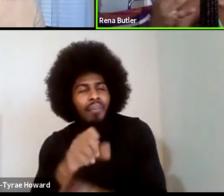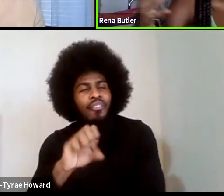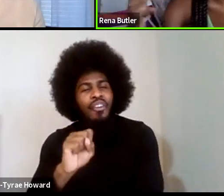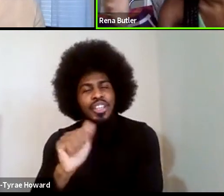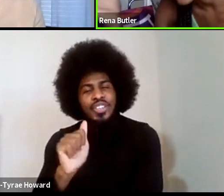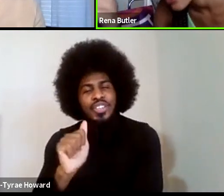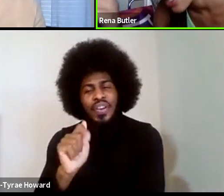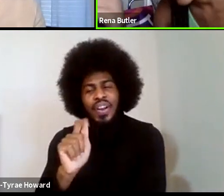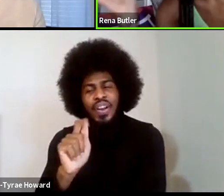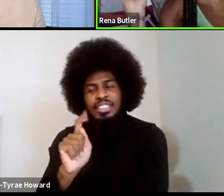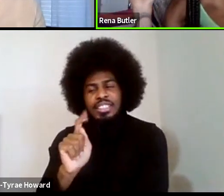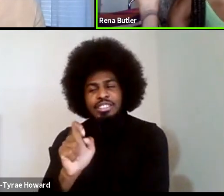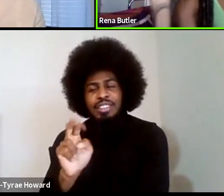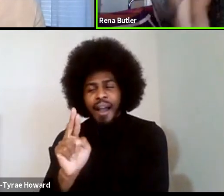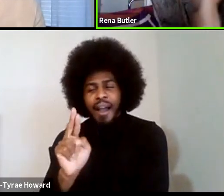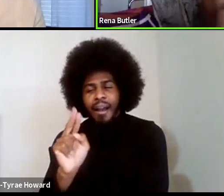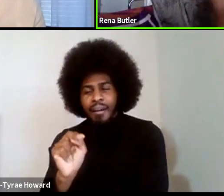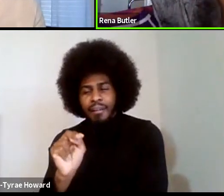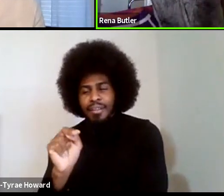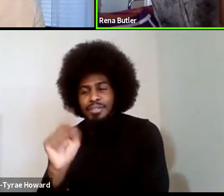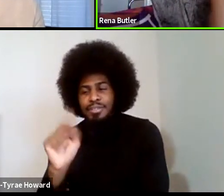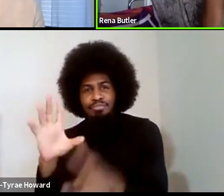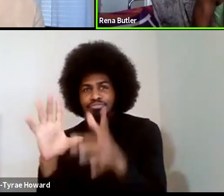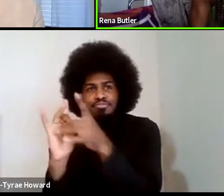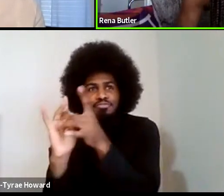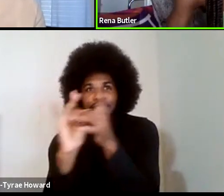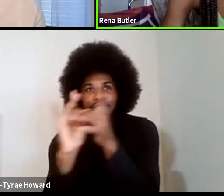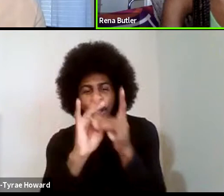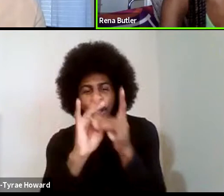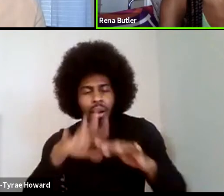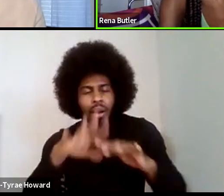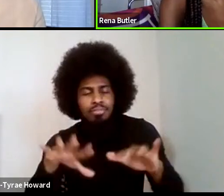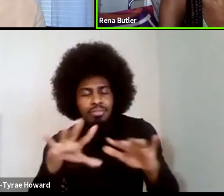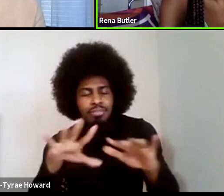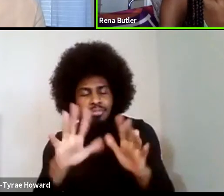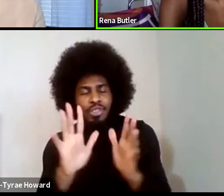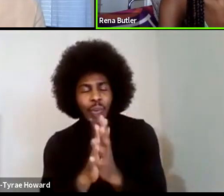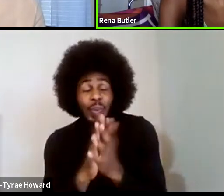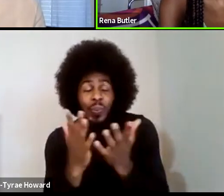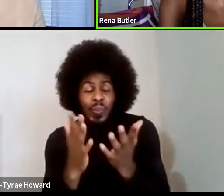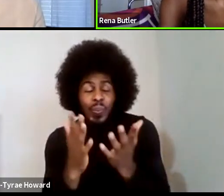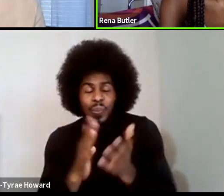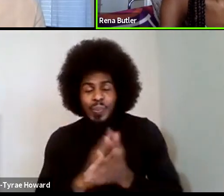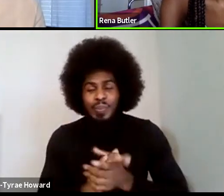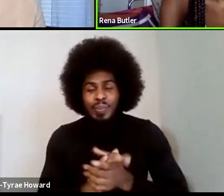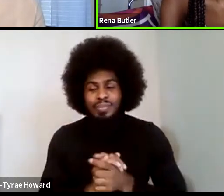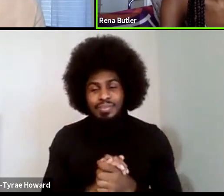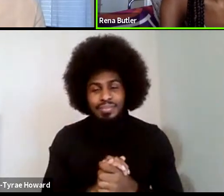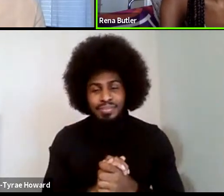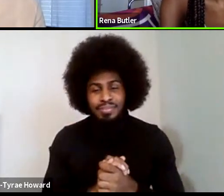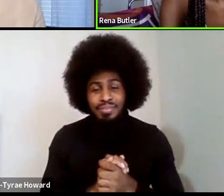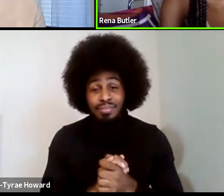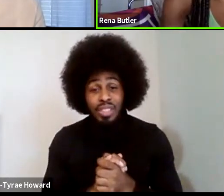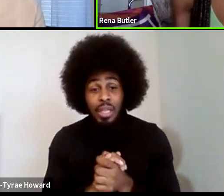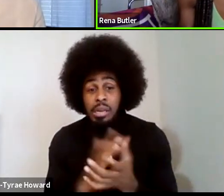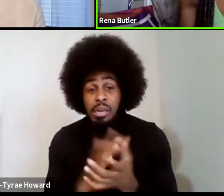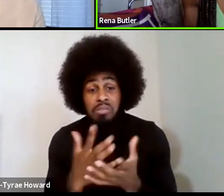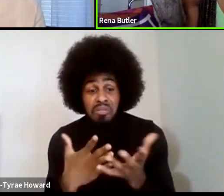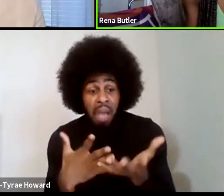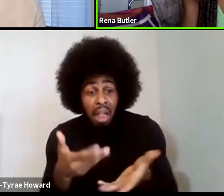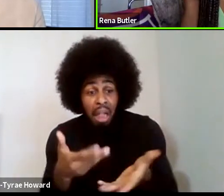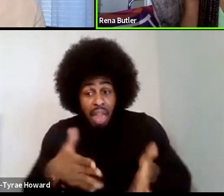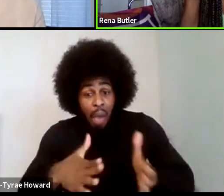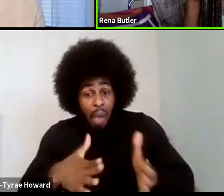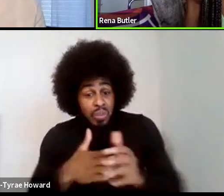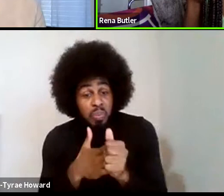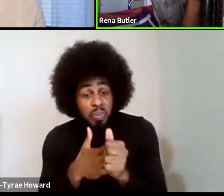wind and letting it kind of gently glide me into different different pathways, and I'm trying it